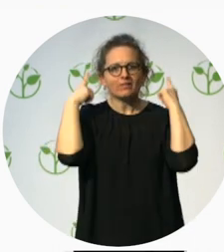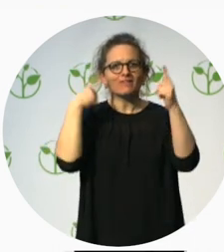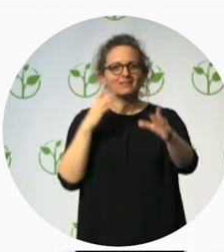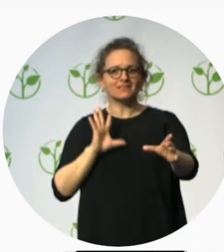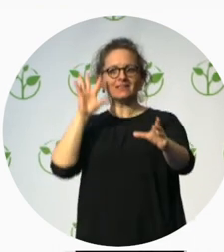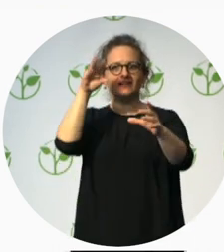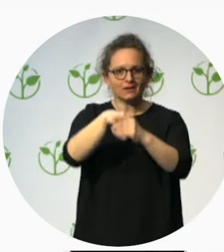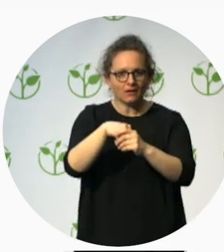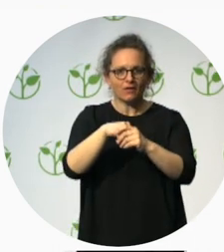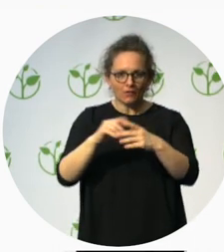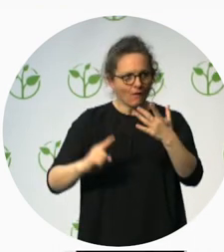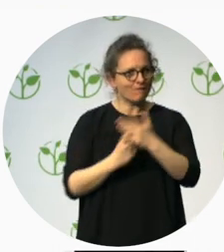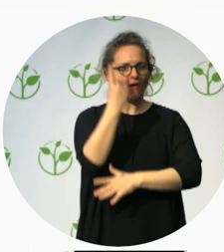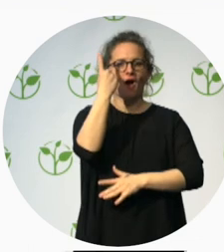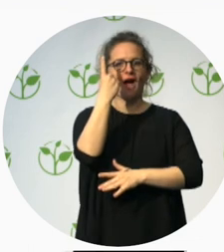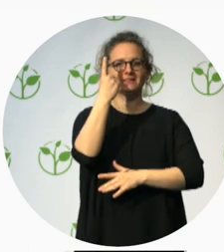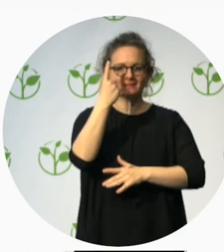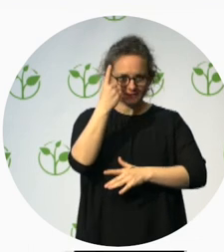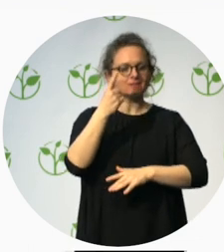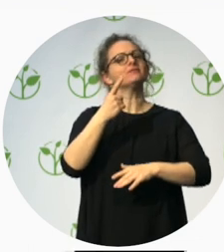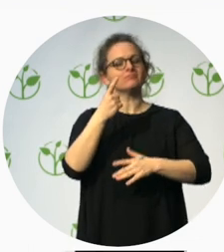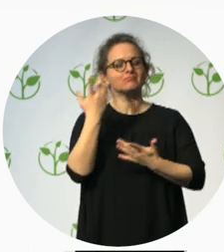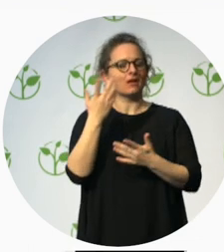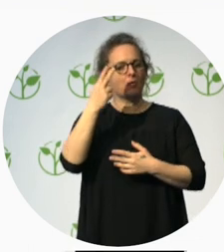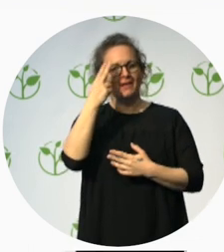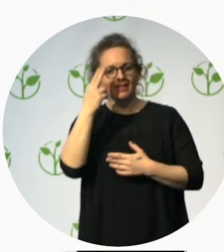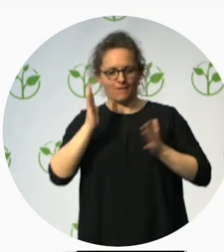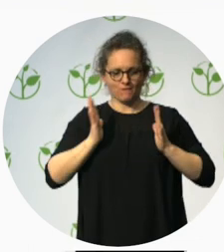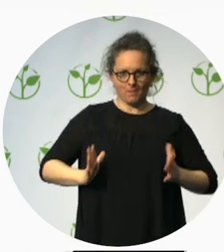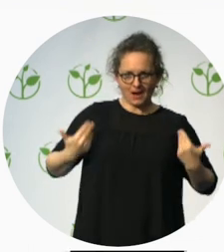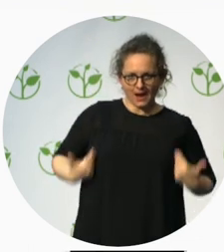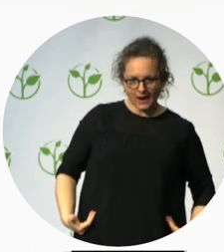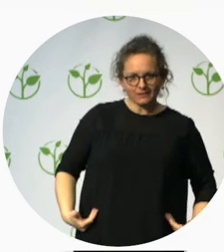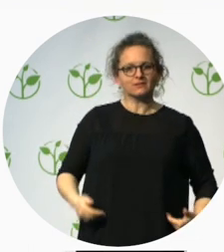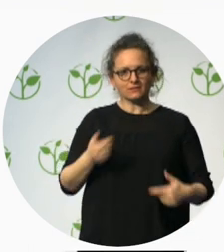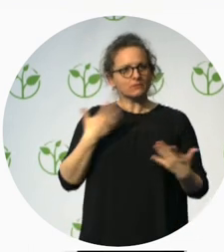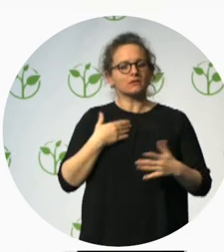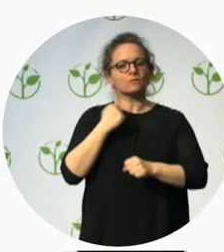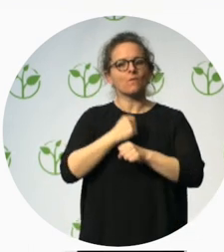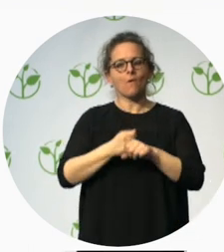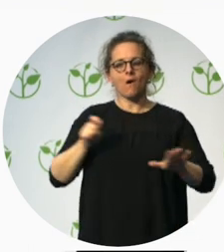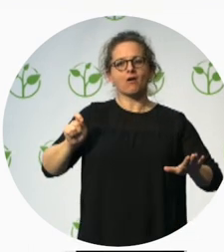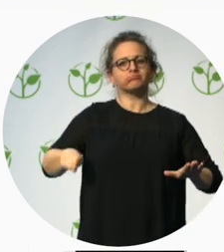in international advocacy for the rights of persons with disabilities, alongside many of you